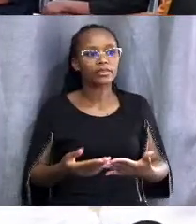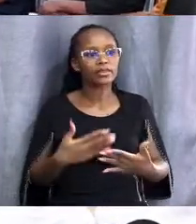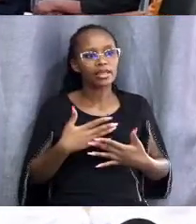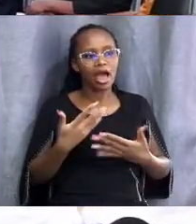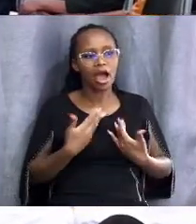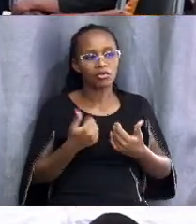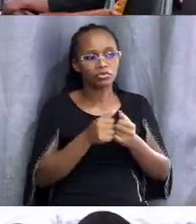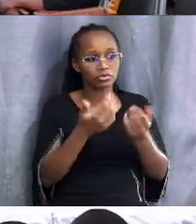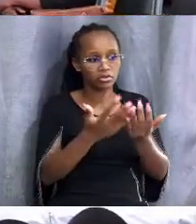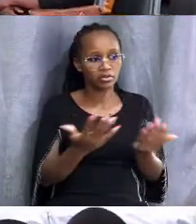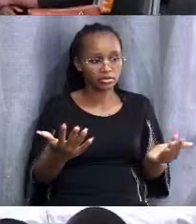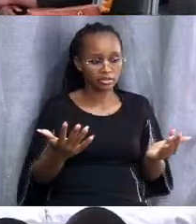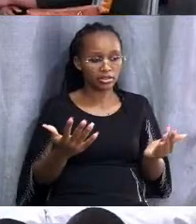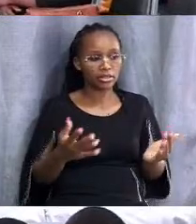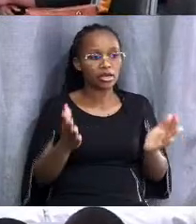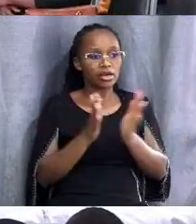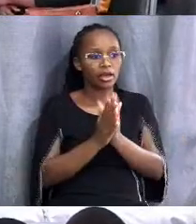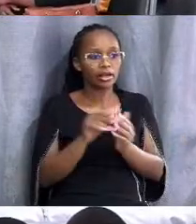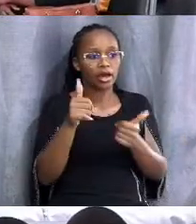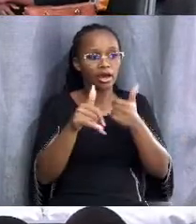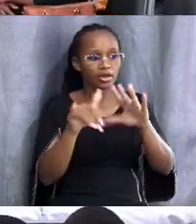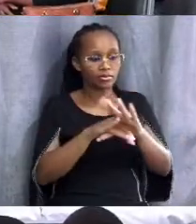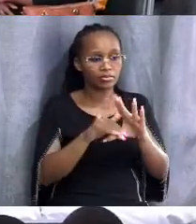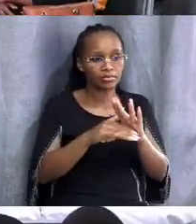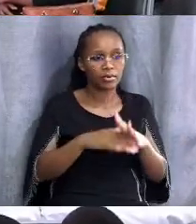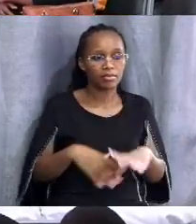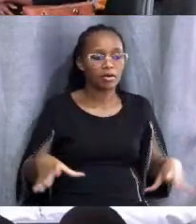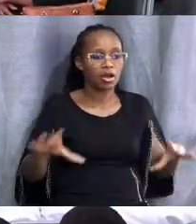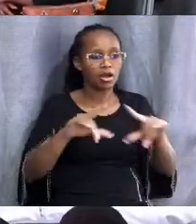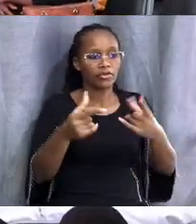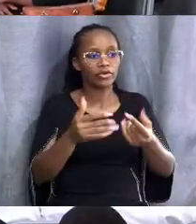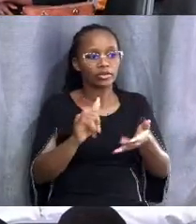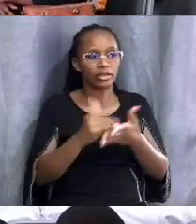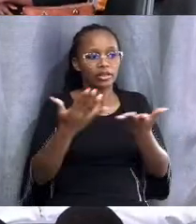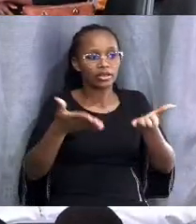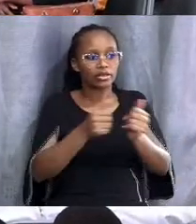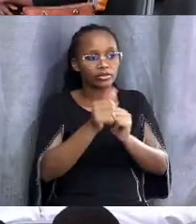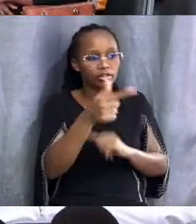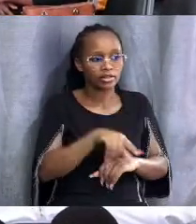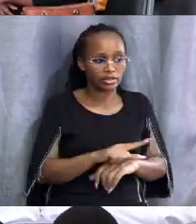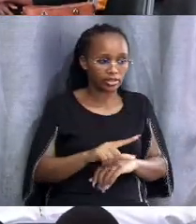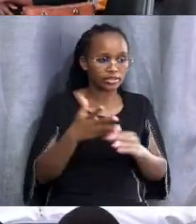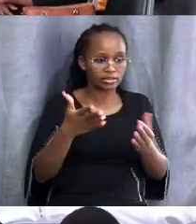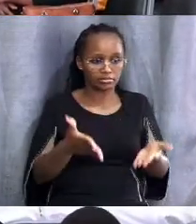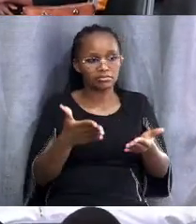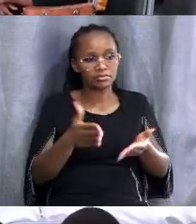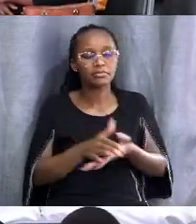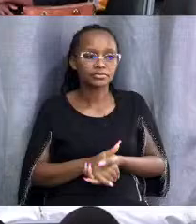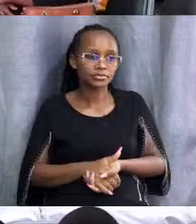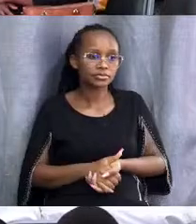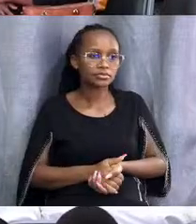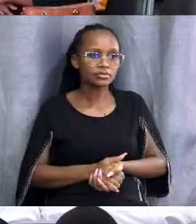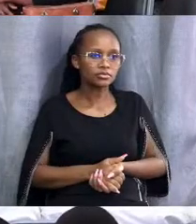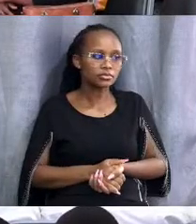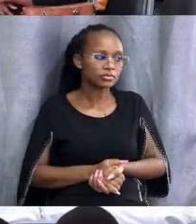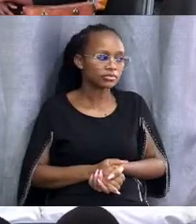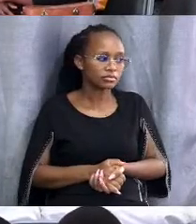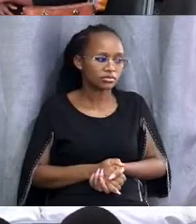much together with you, and the other members of the congregation, they are still with us inside there,